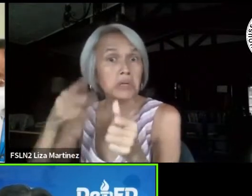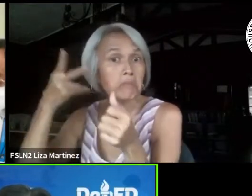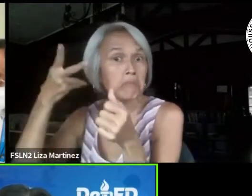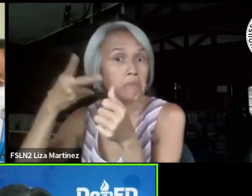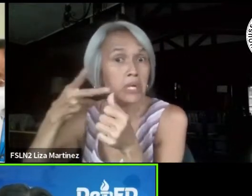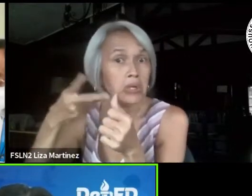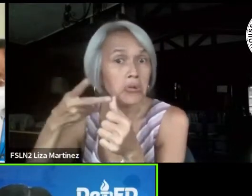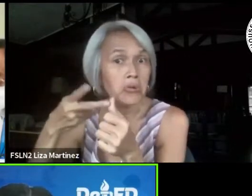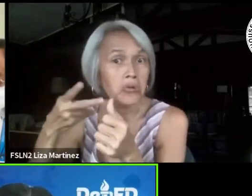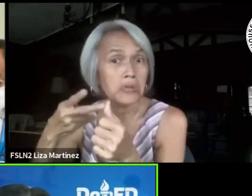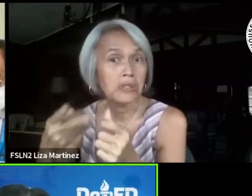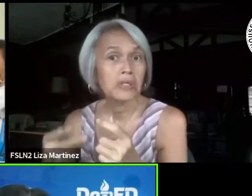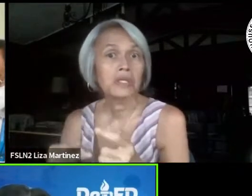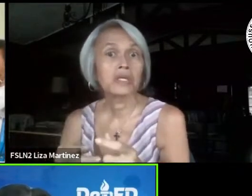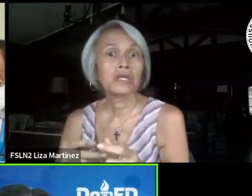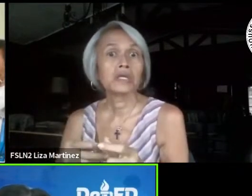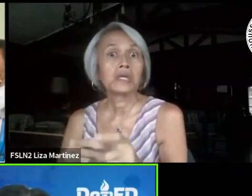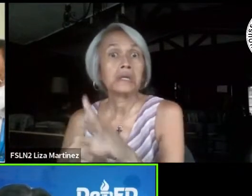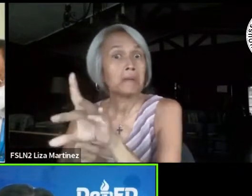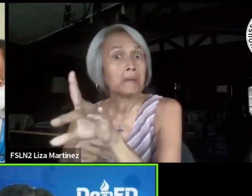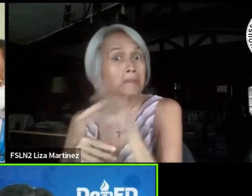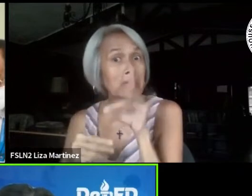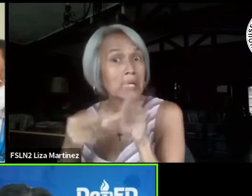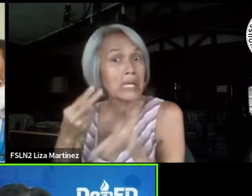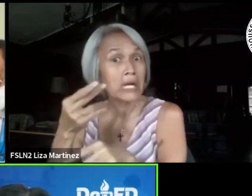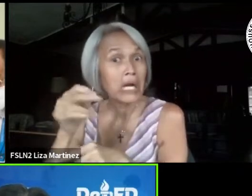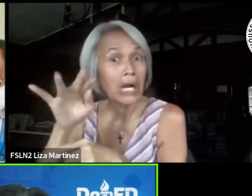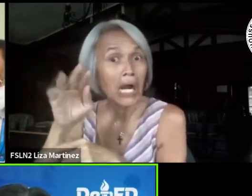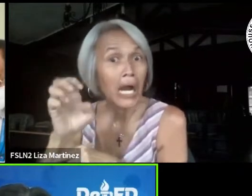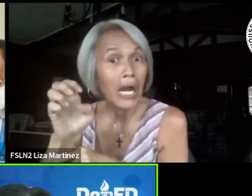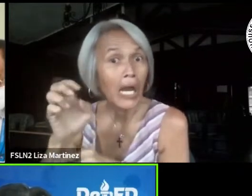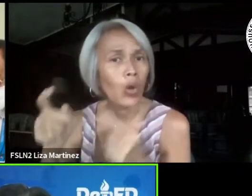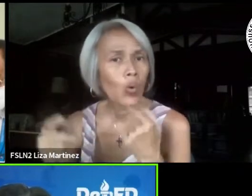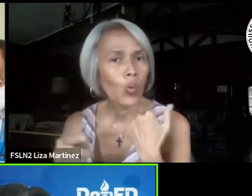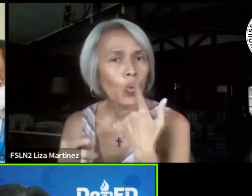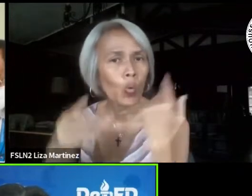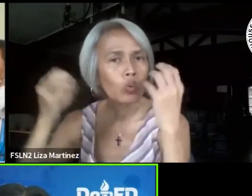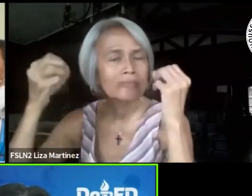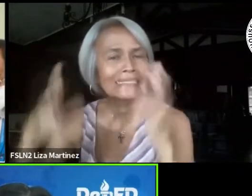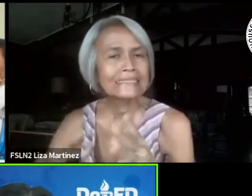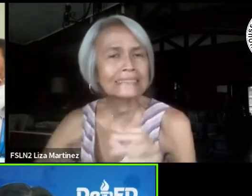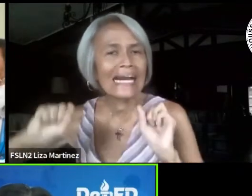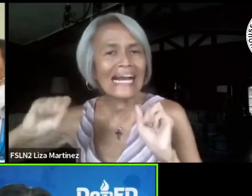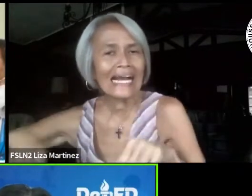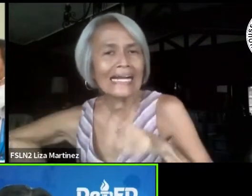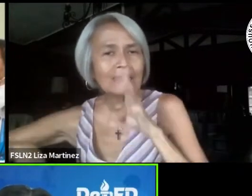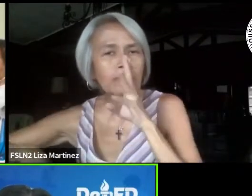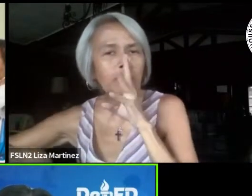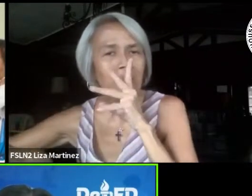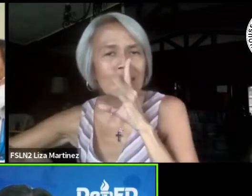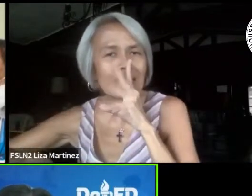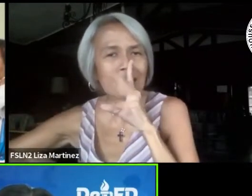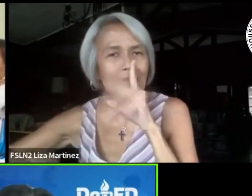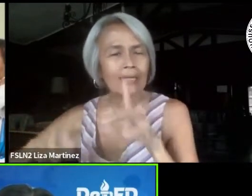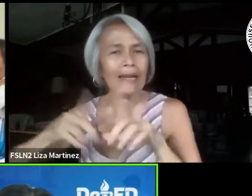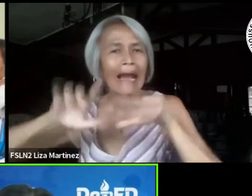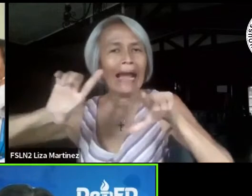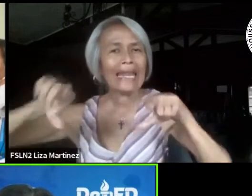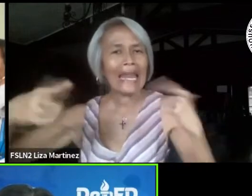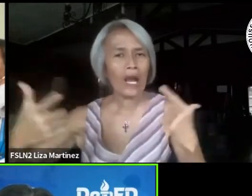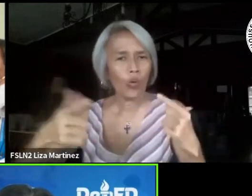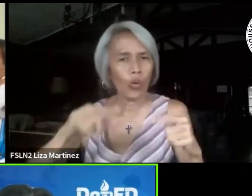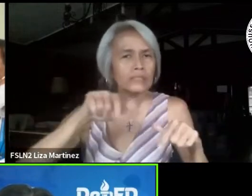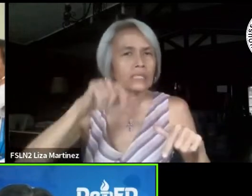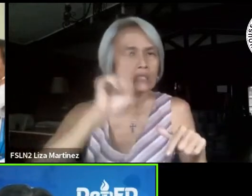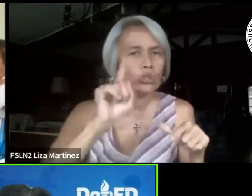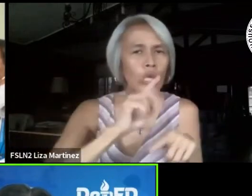can speak the language in the school where he or she is applying po. So